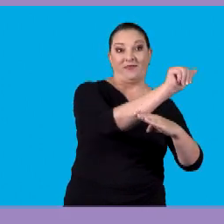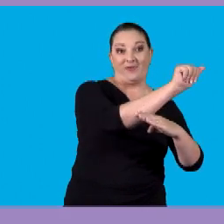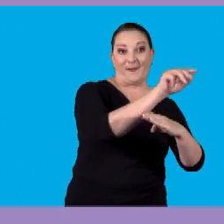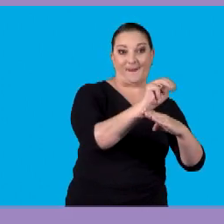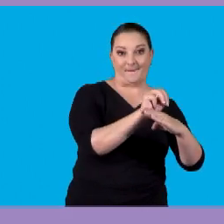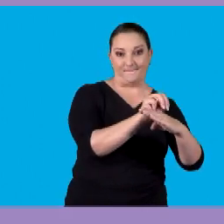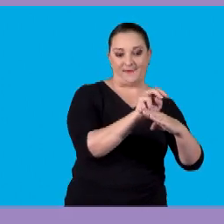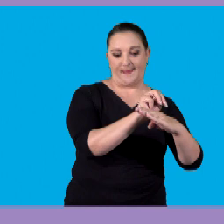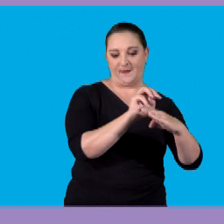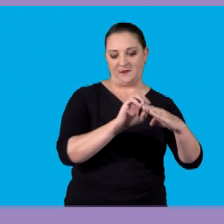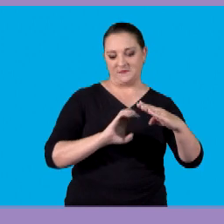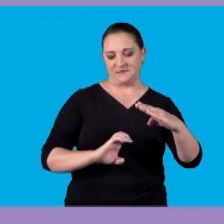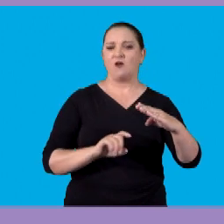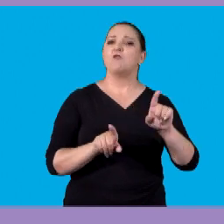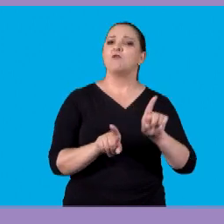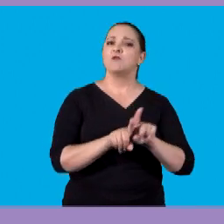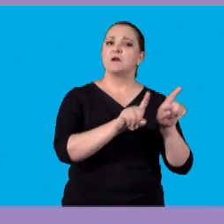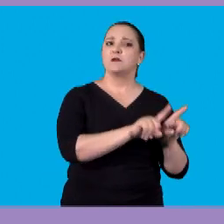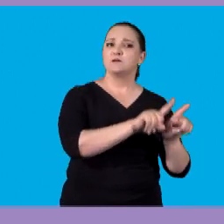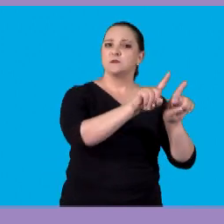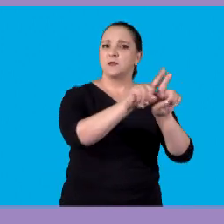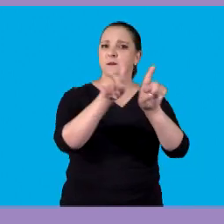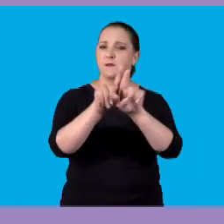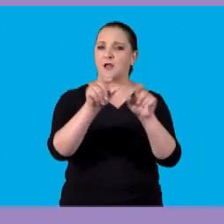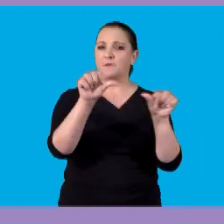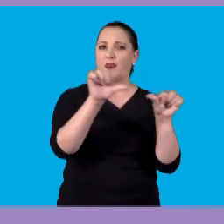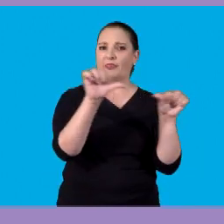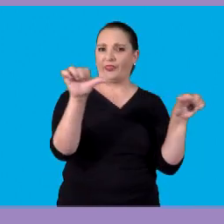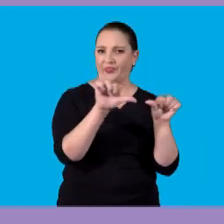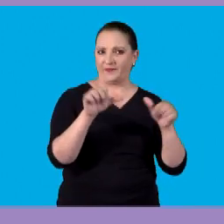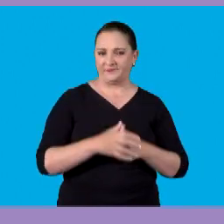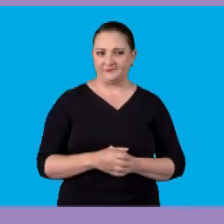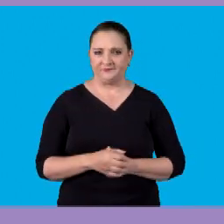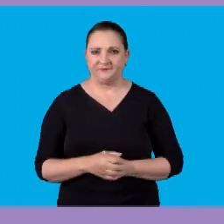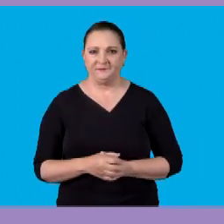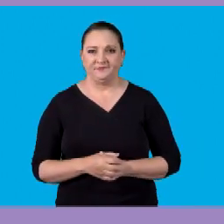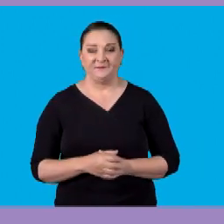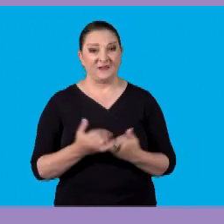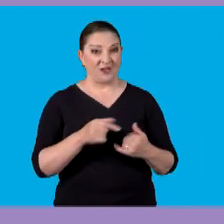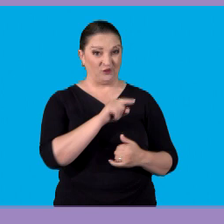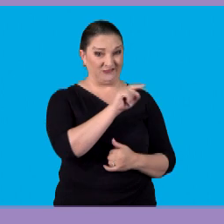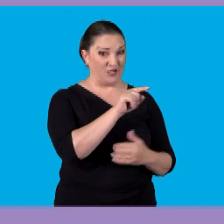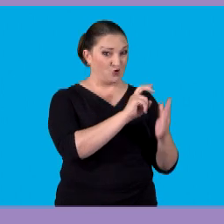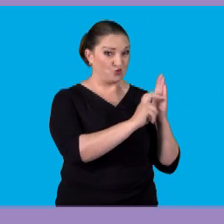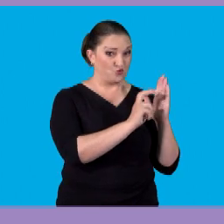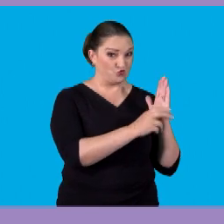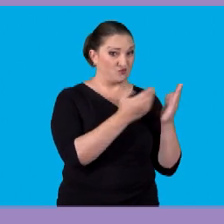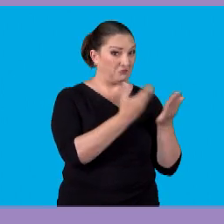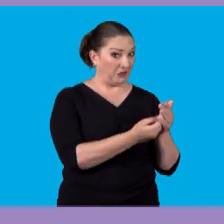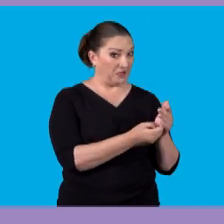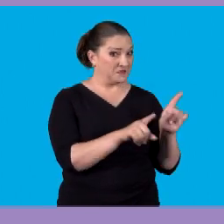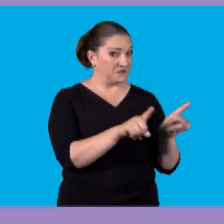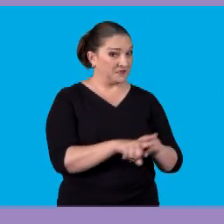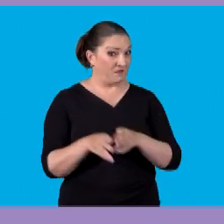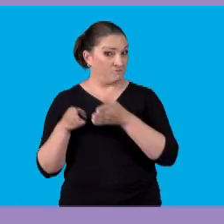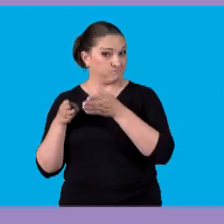to MC. Now, since as well all the properties of a parallelogram apply to a rhombus, so what does this mean